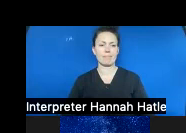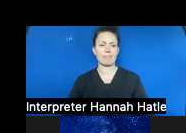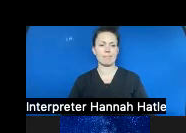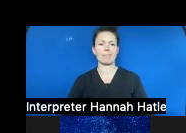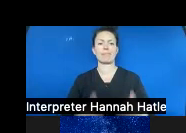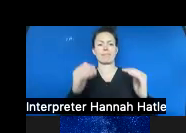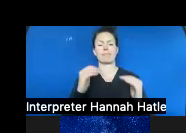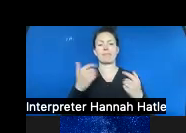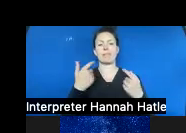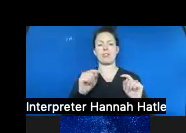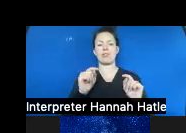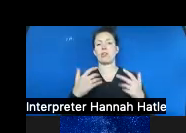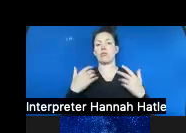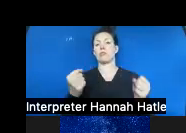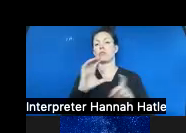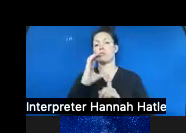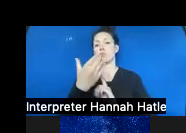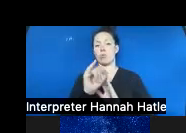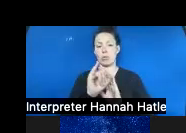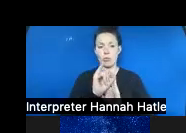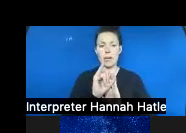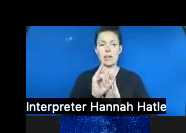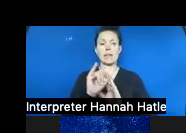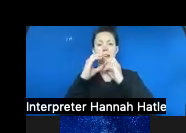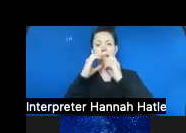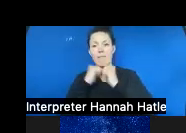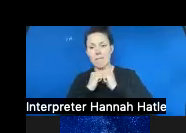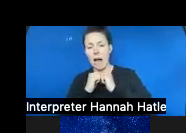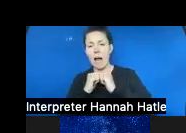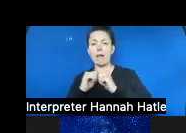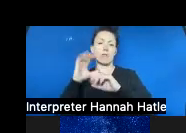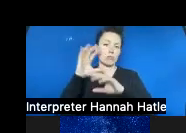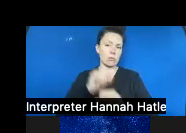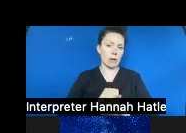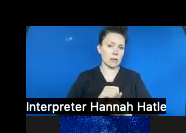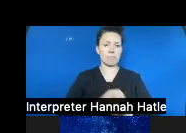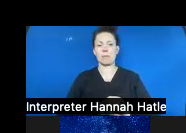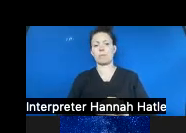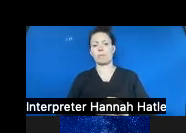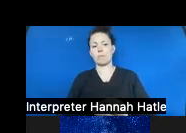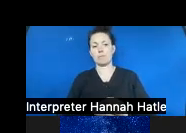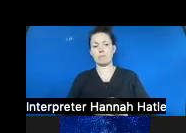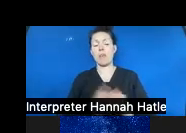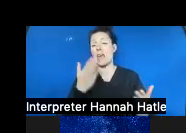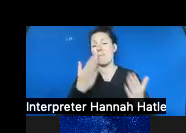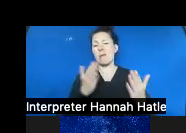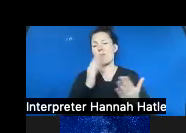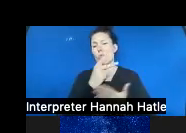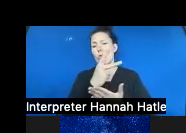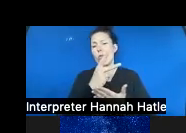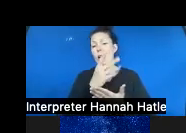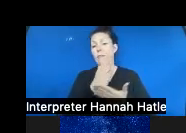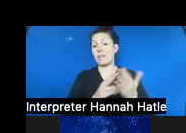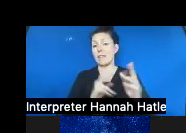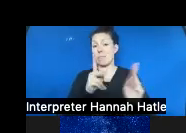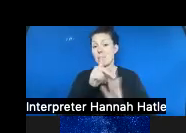restore cultural identity and values and customs all the time. And then there might be some policy people in the room. What